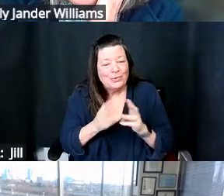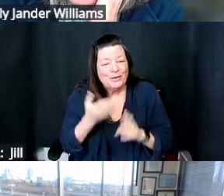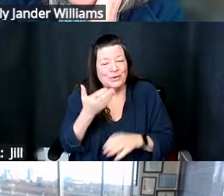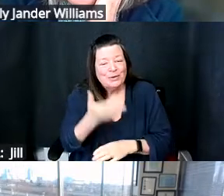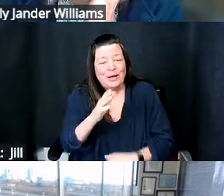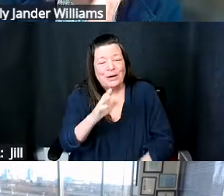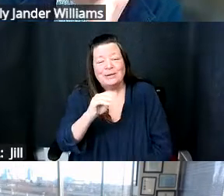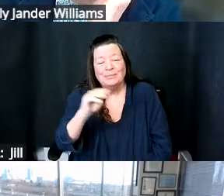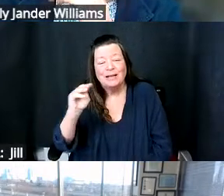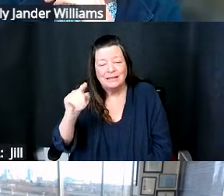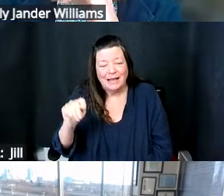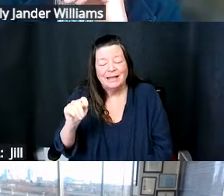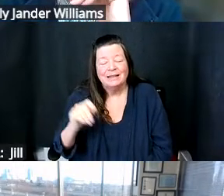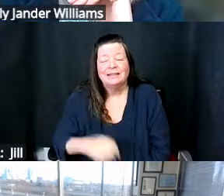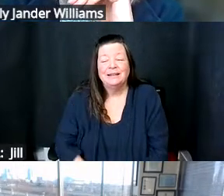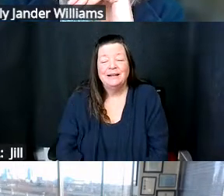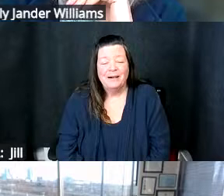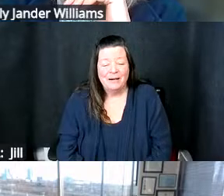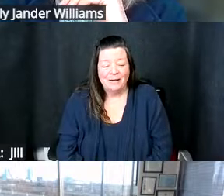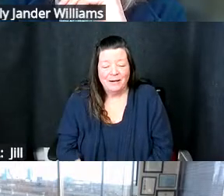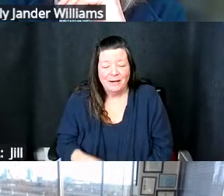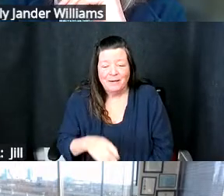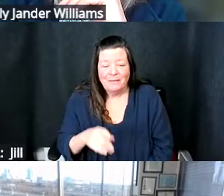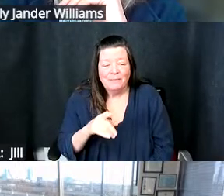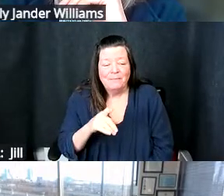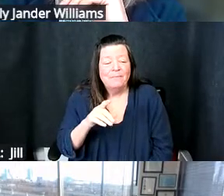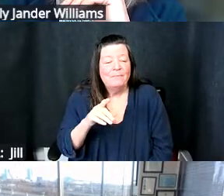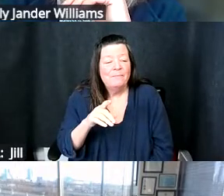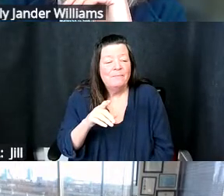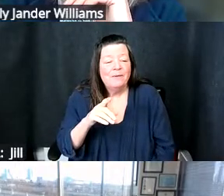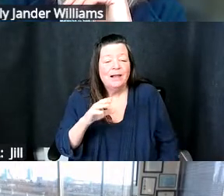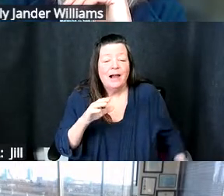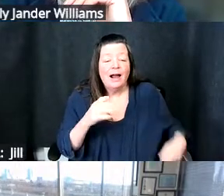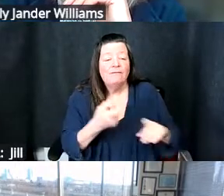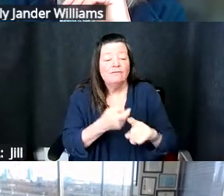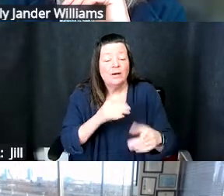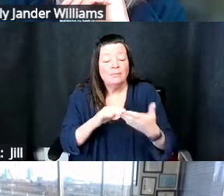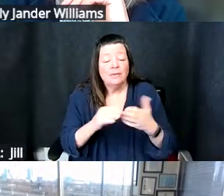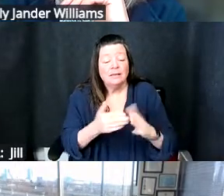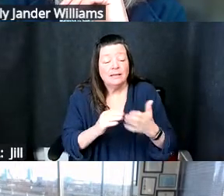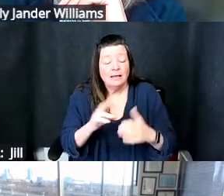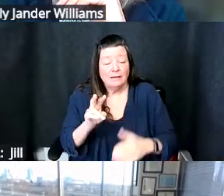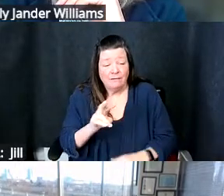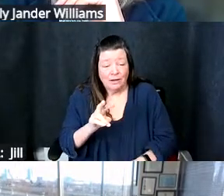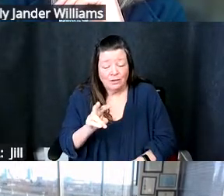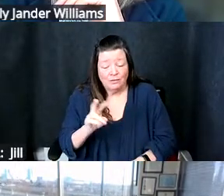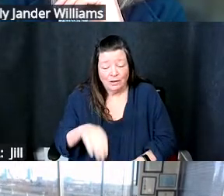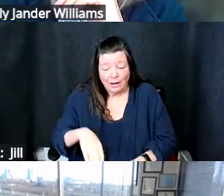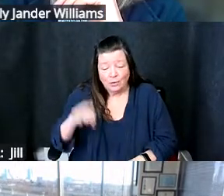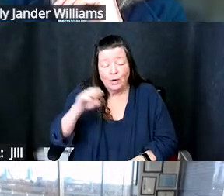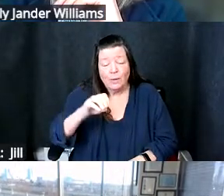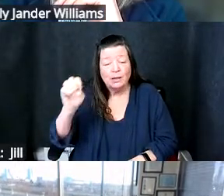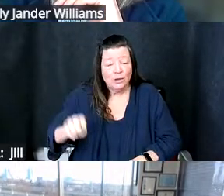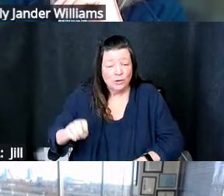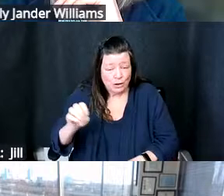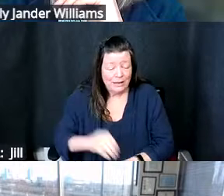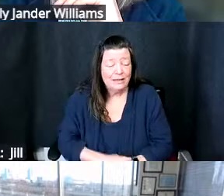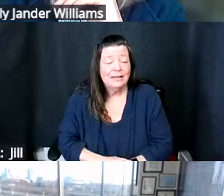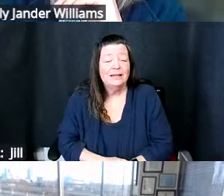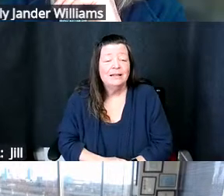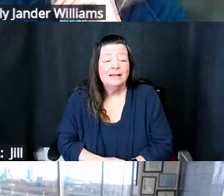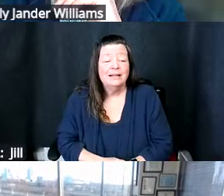with. And McInerney Ogle, Mayor for the city of Vancouver, Eugene. And